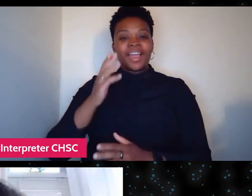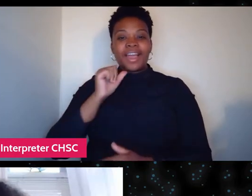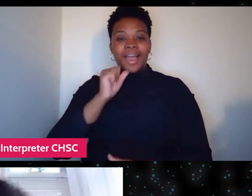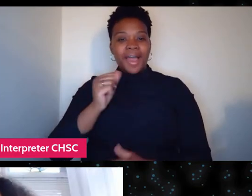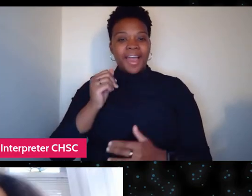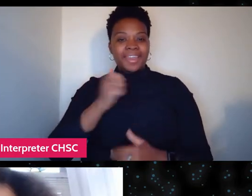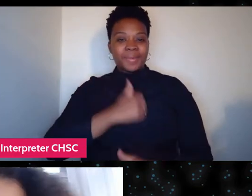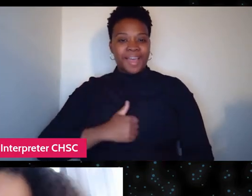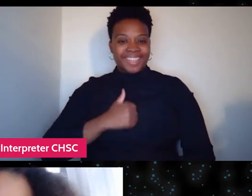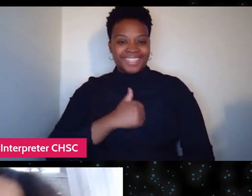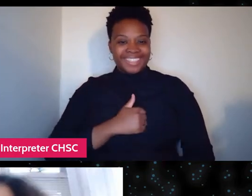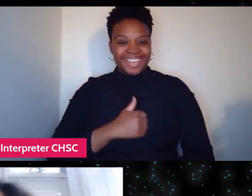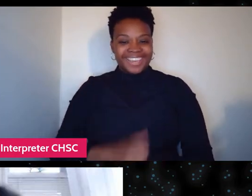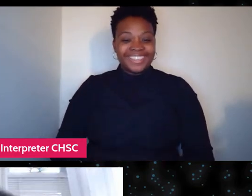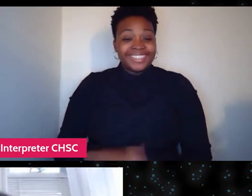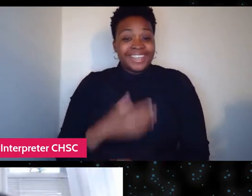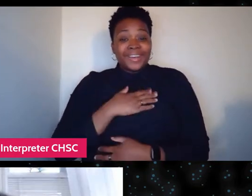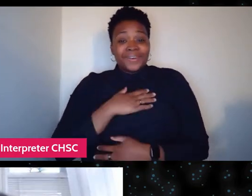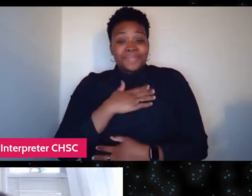Oh my God, it's an actual award. Oh my God.